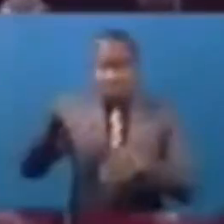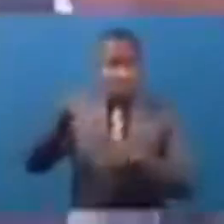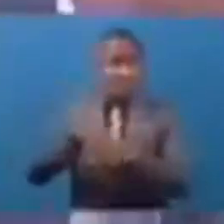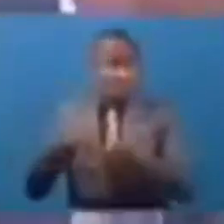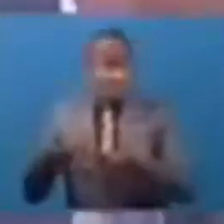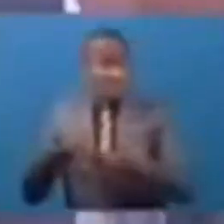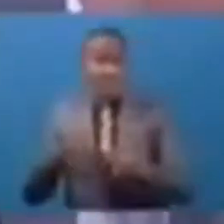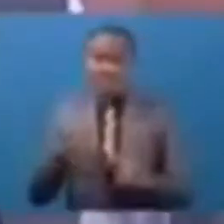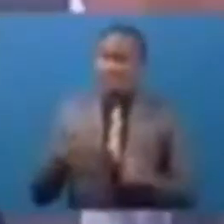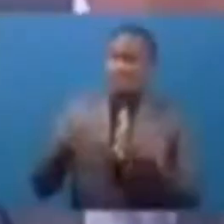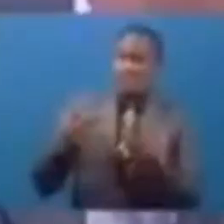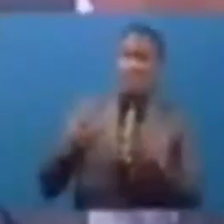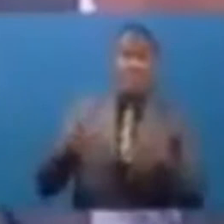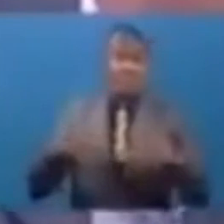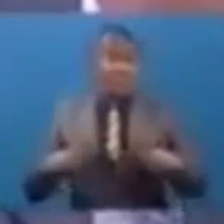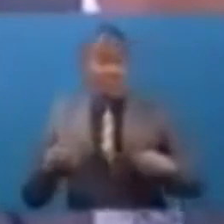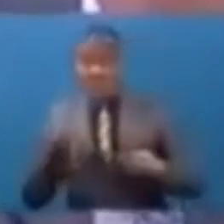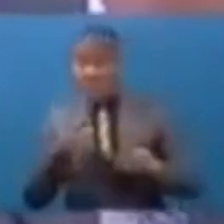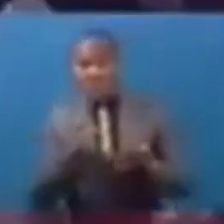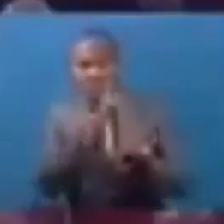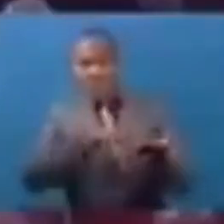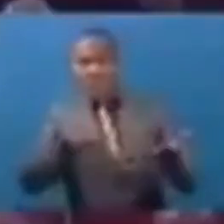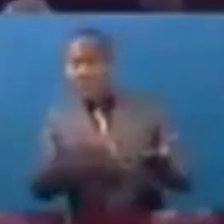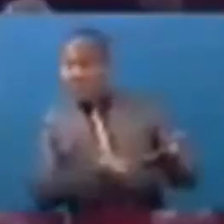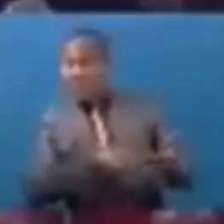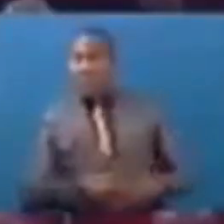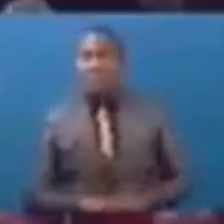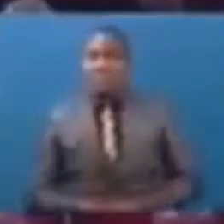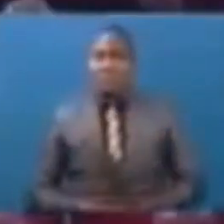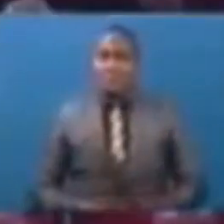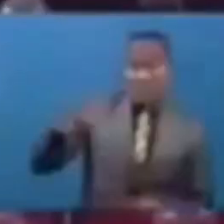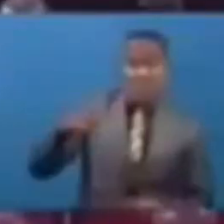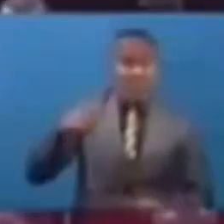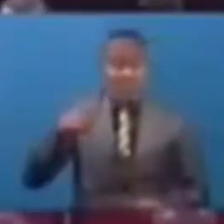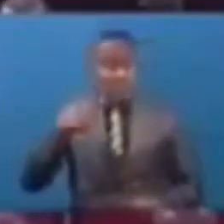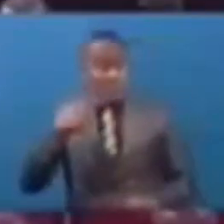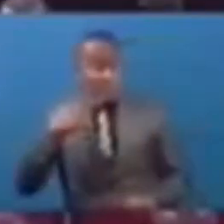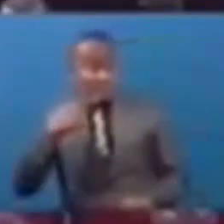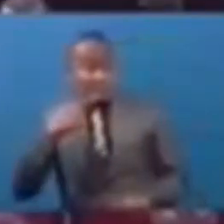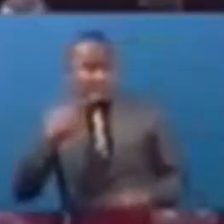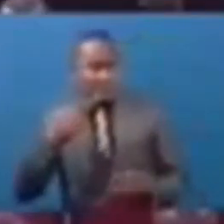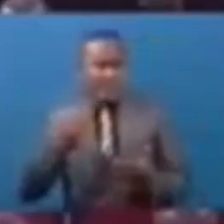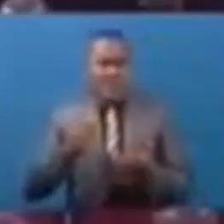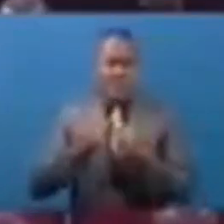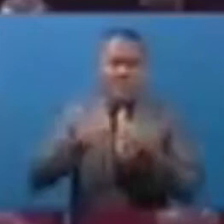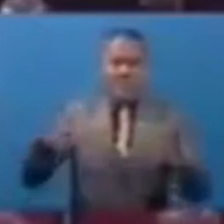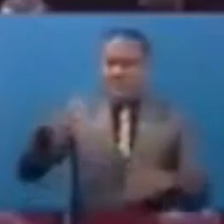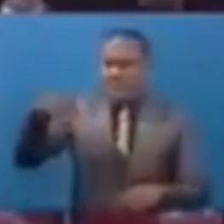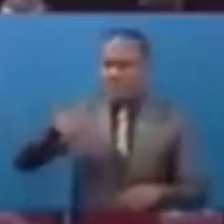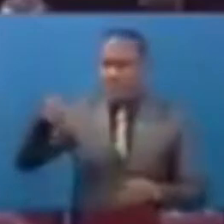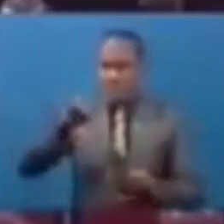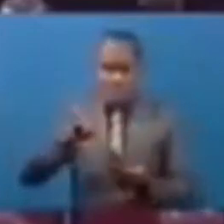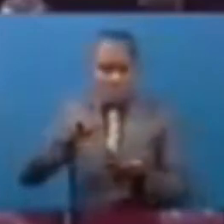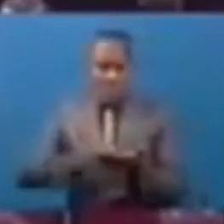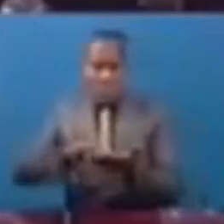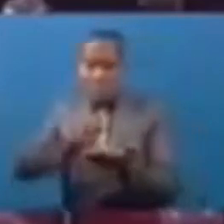ascertained and cancelled, and a rerun of the areas affected. He upholds the claim relating to